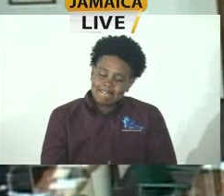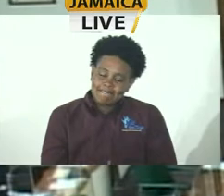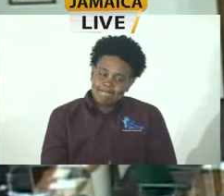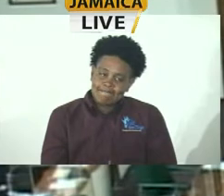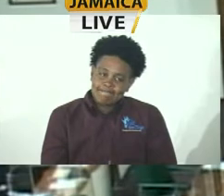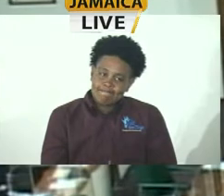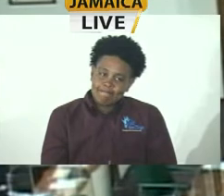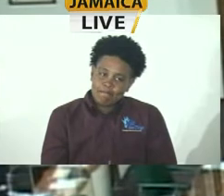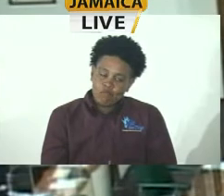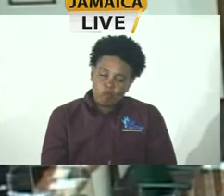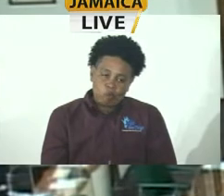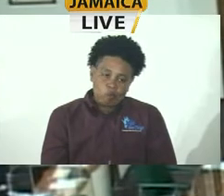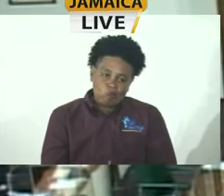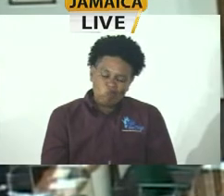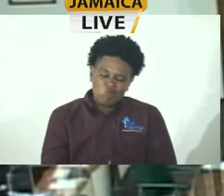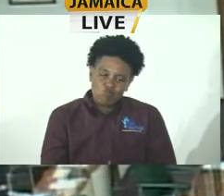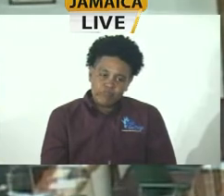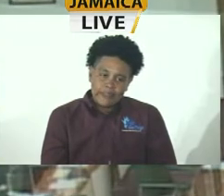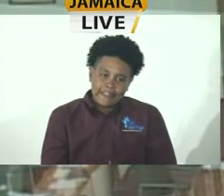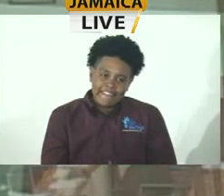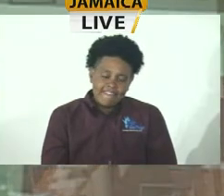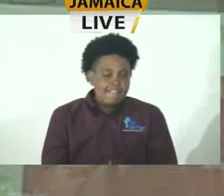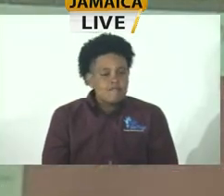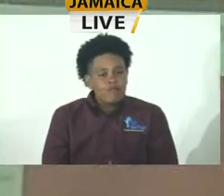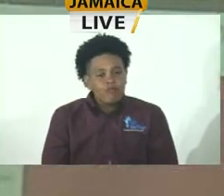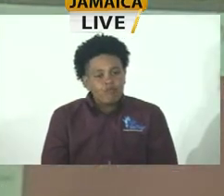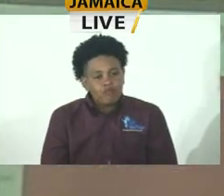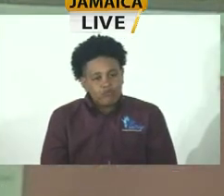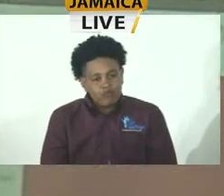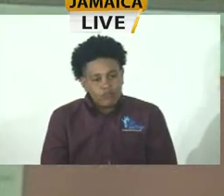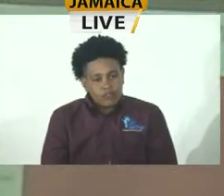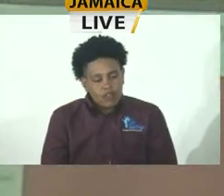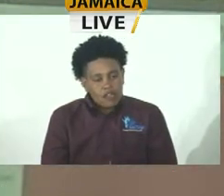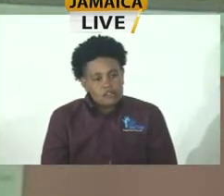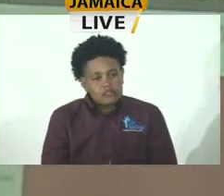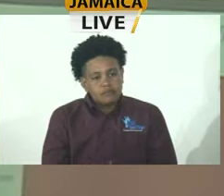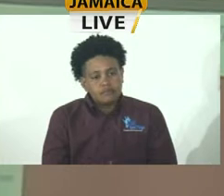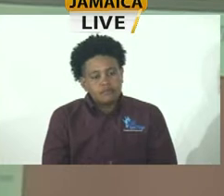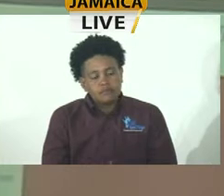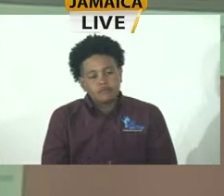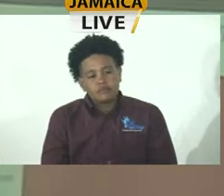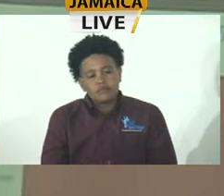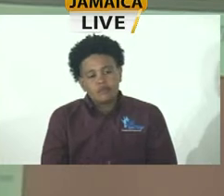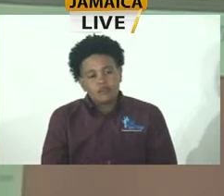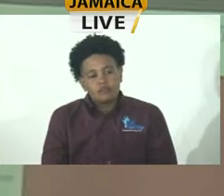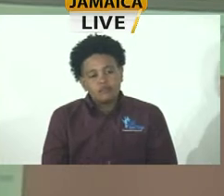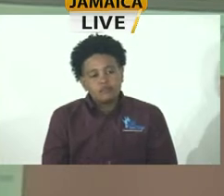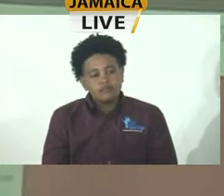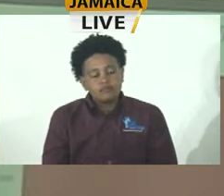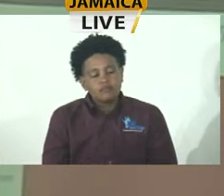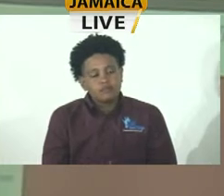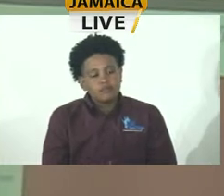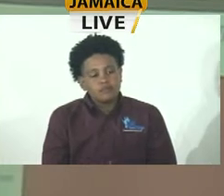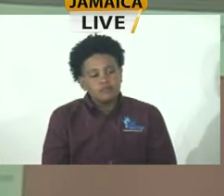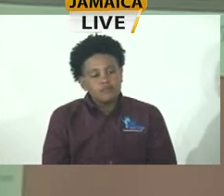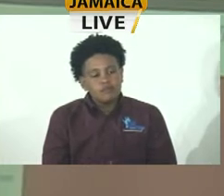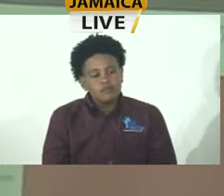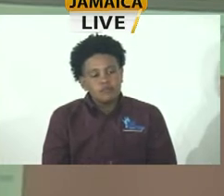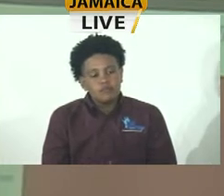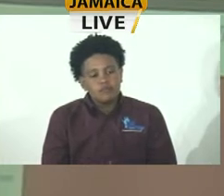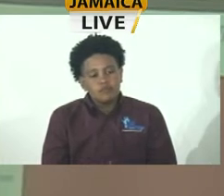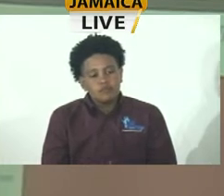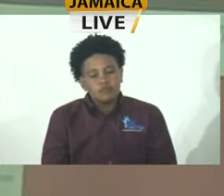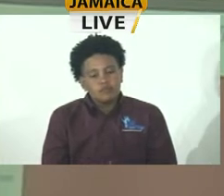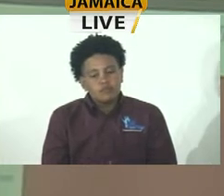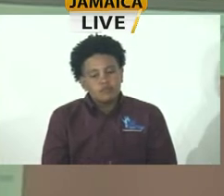madam speaker the second graph being displayed and i would invite the